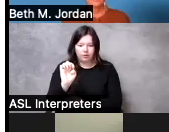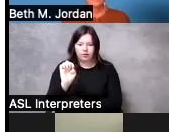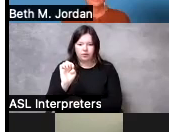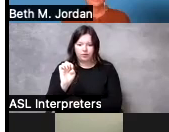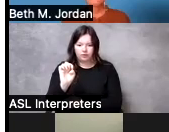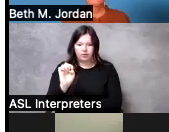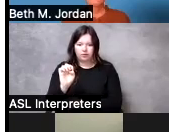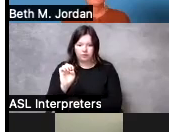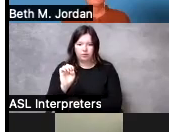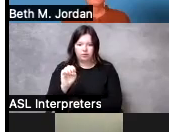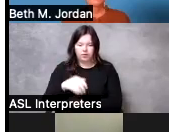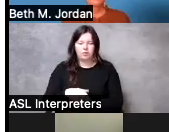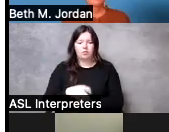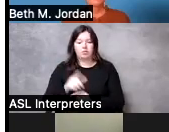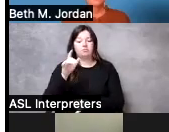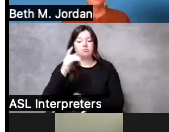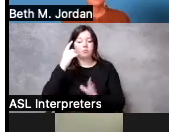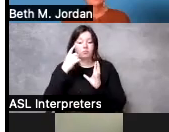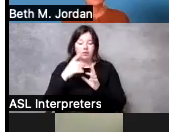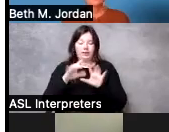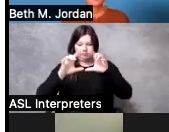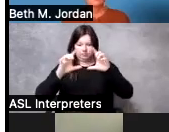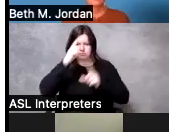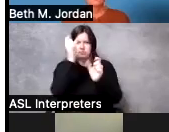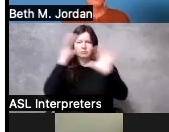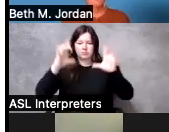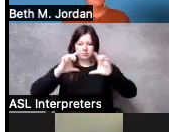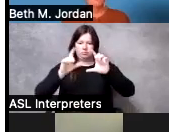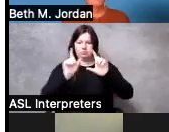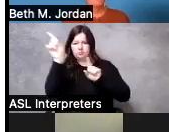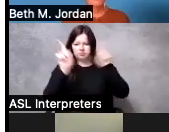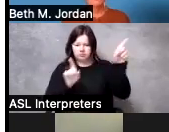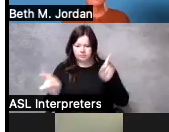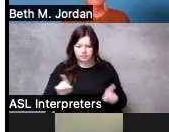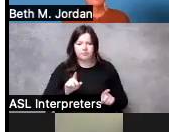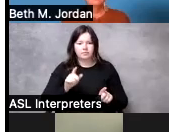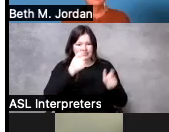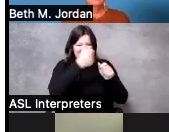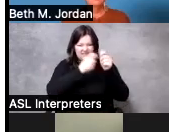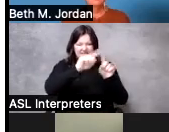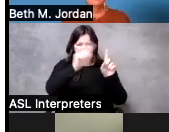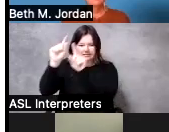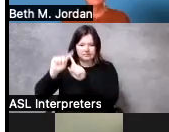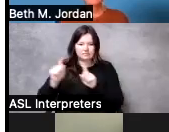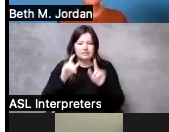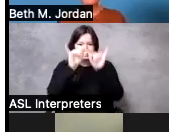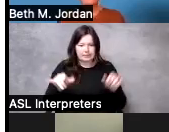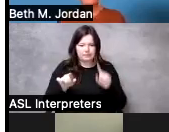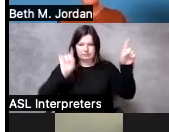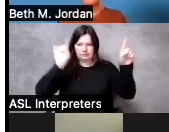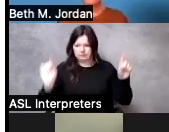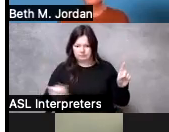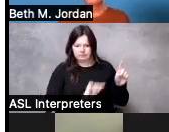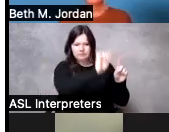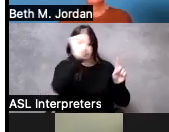spokes from the individual, each of these systems are impacted. So in school, you see a lot